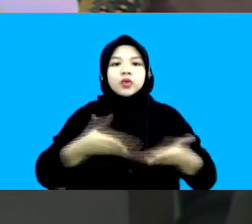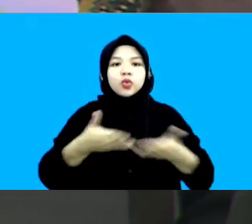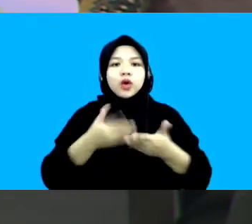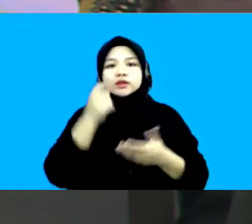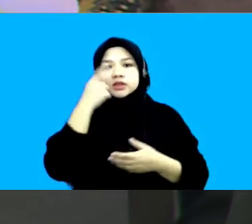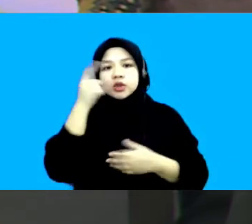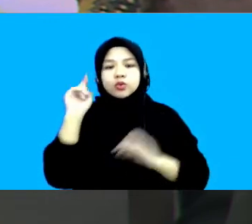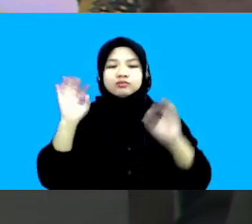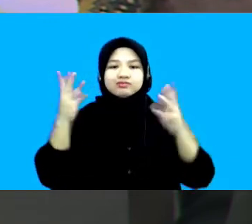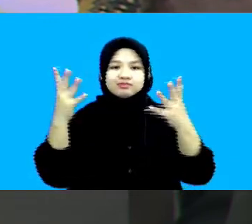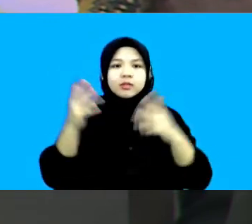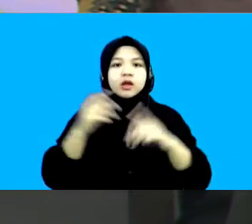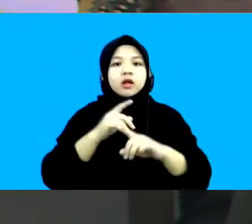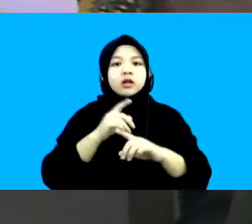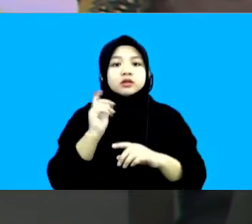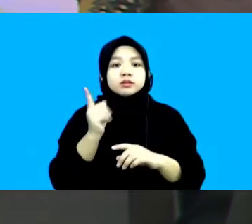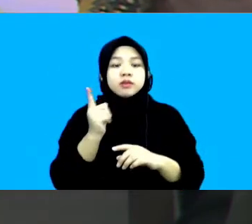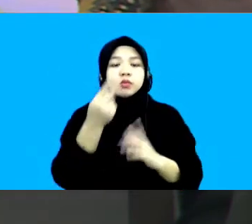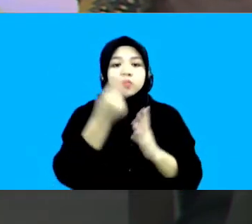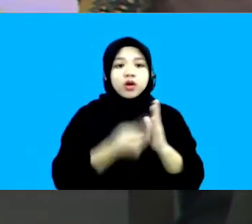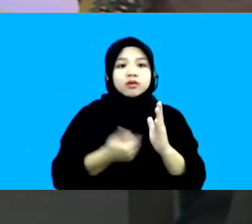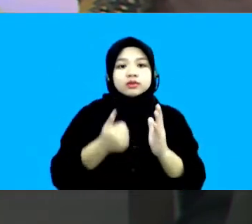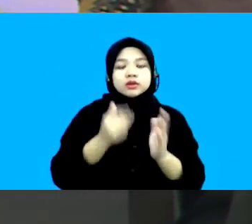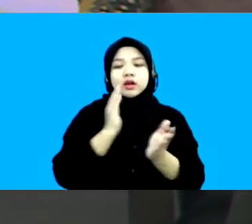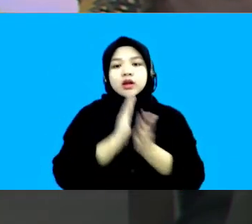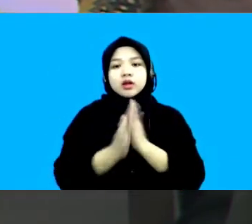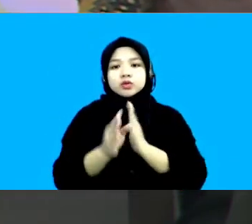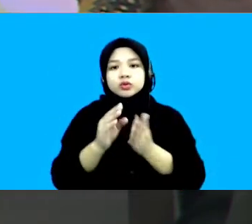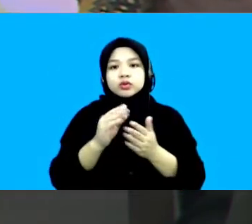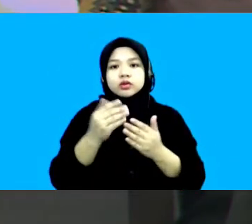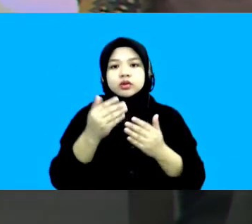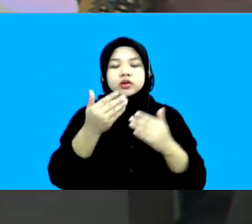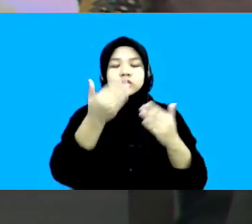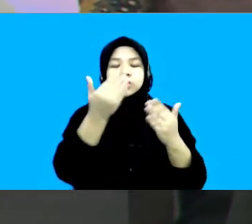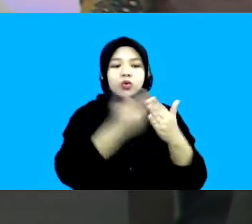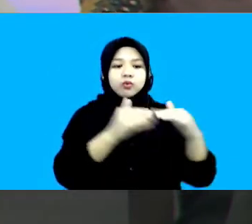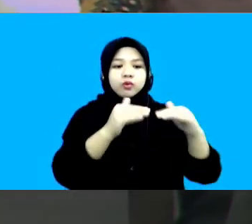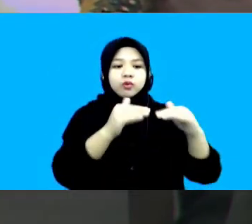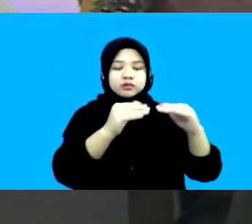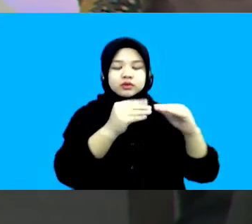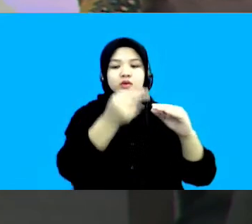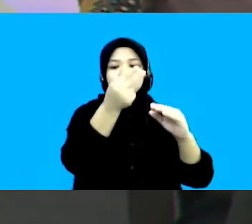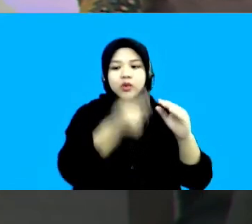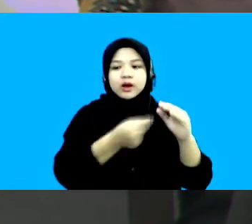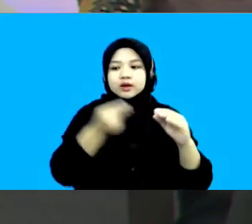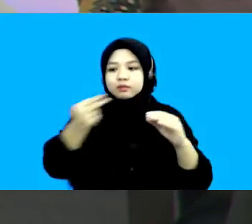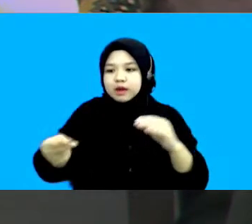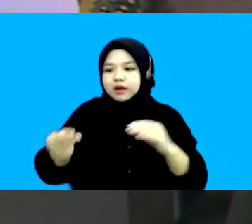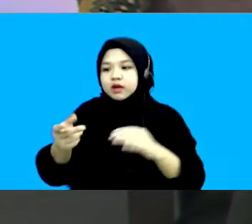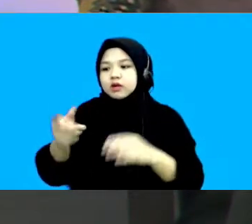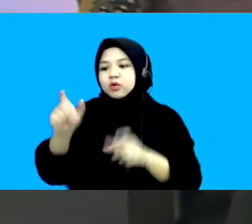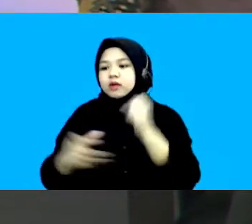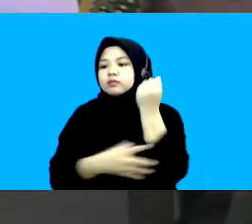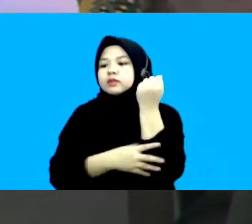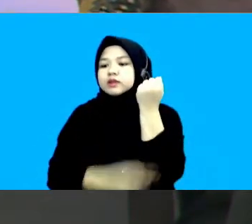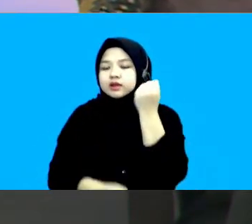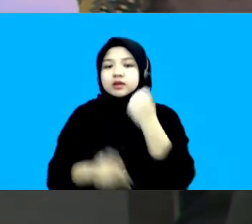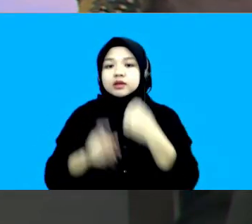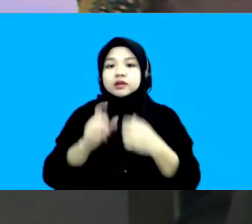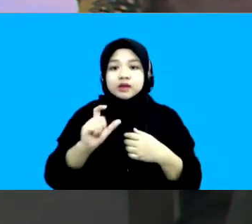this is rather theoretical. We probably have to think about this measurement that